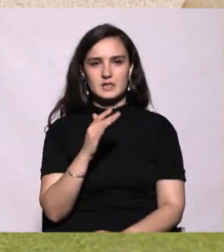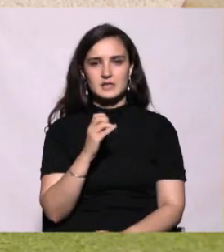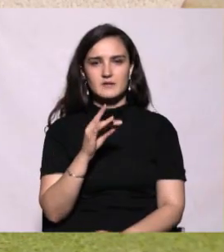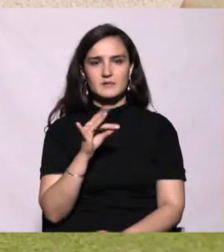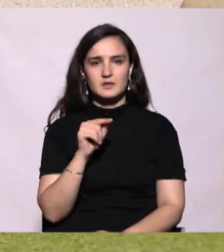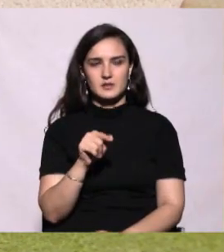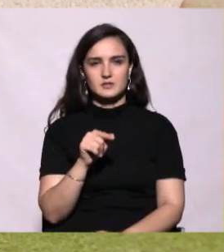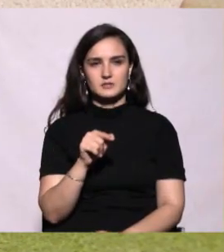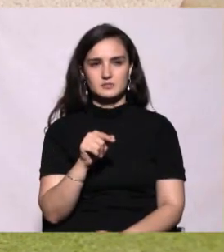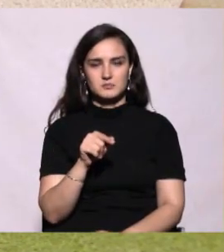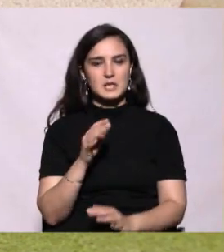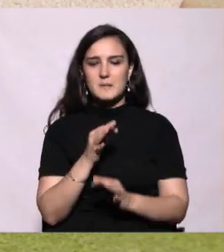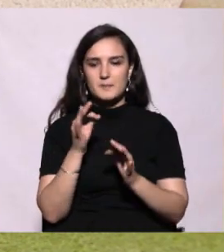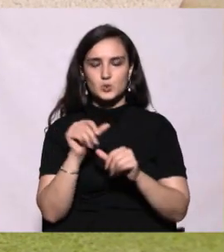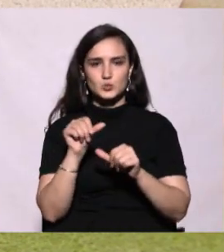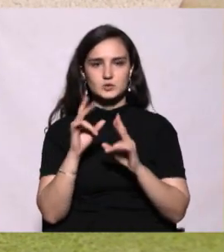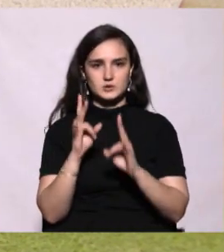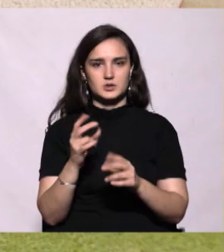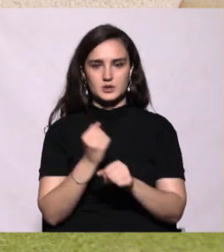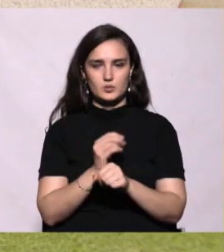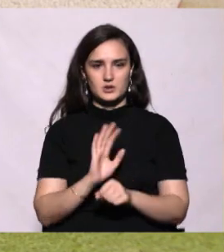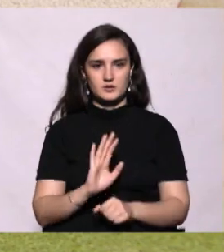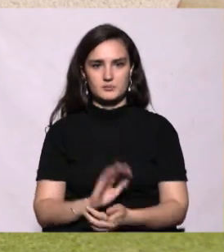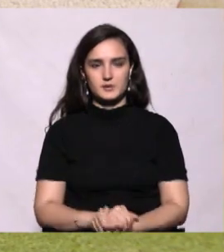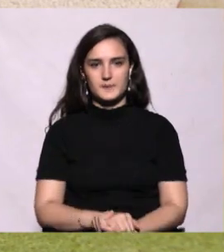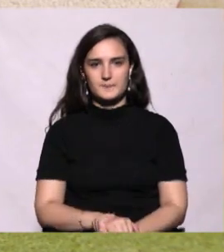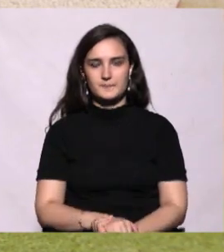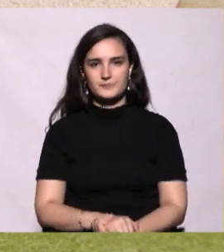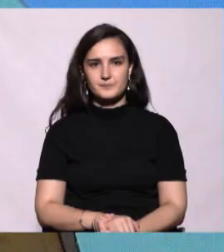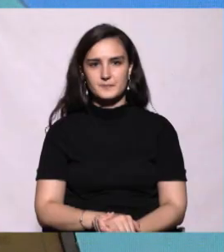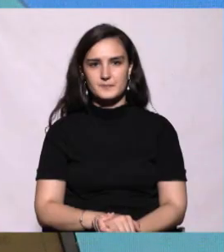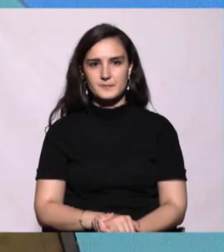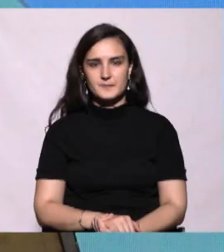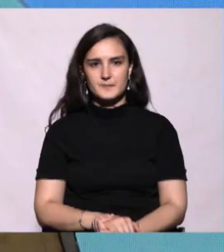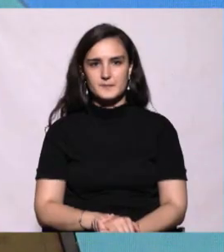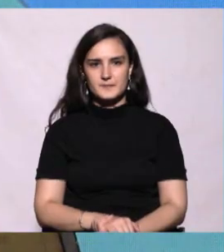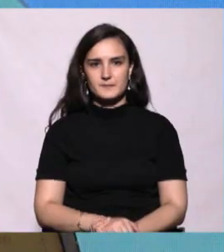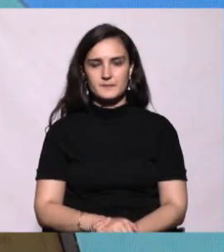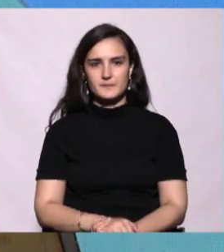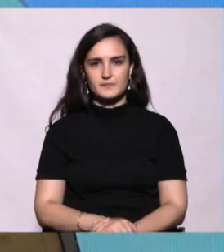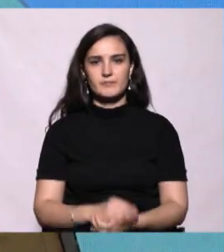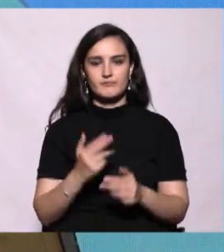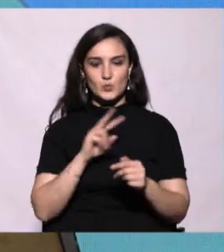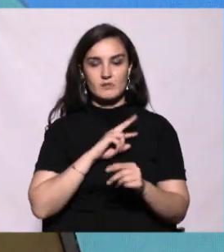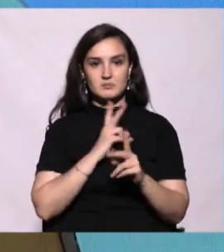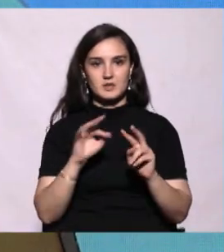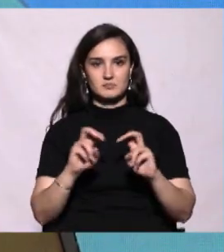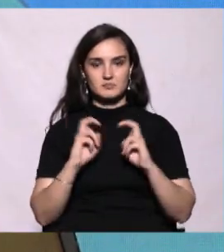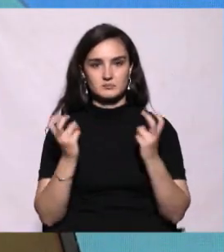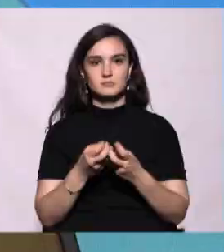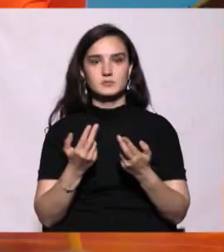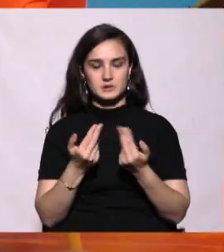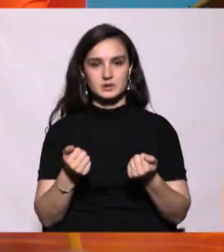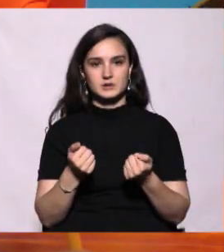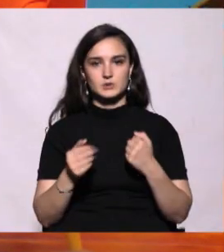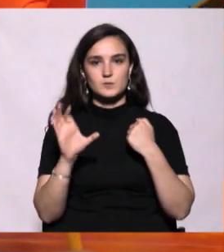did anything harmful for the king and the kingdom. The dangers of a love triangle. Yeah. Okay,